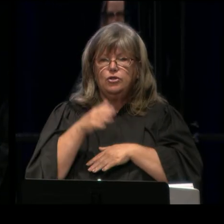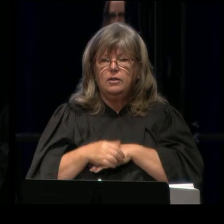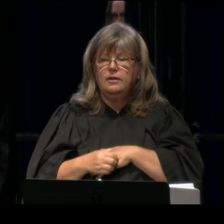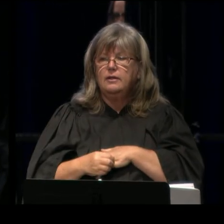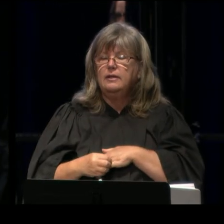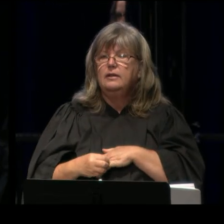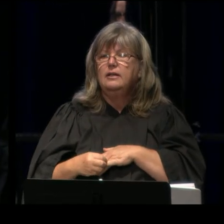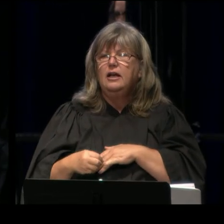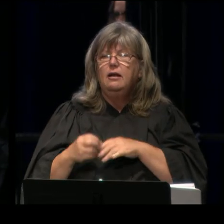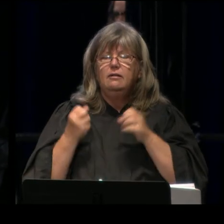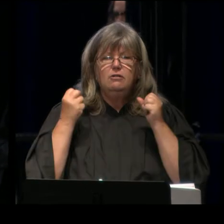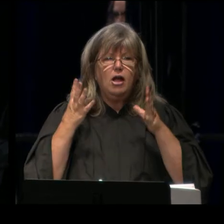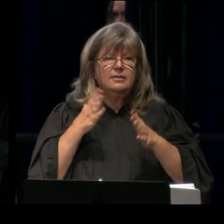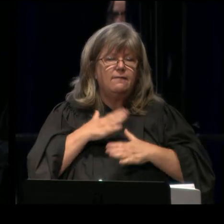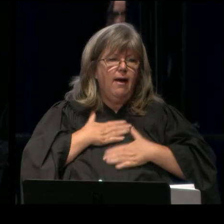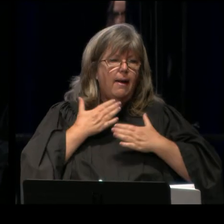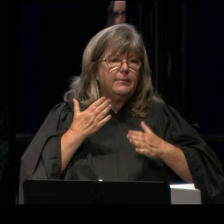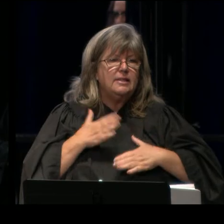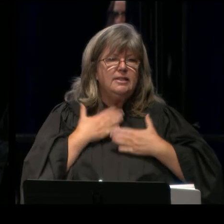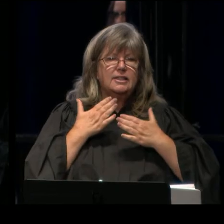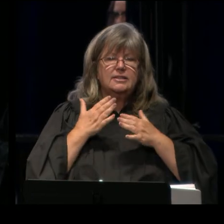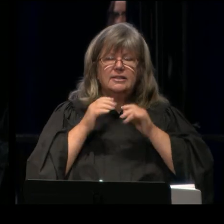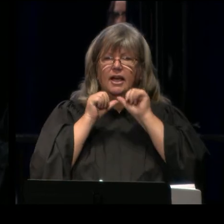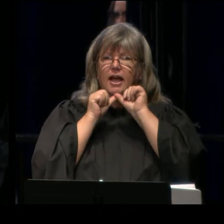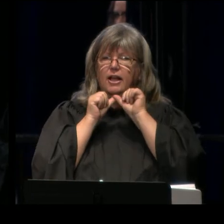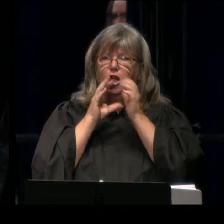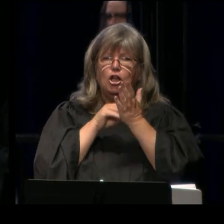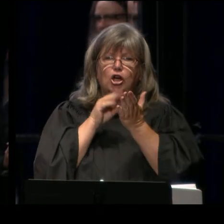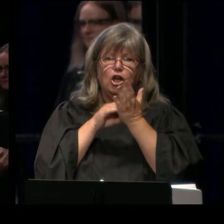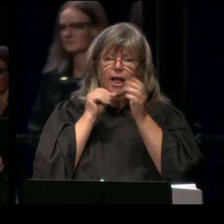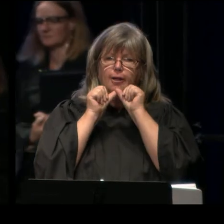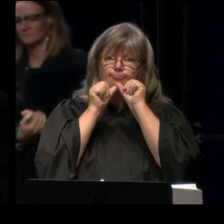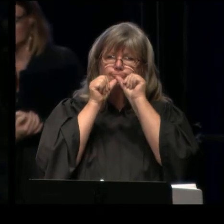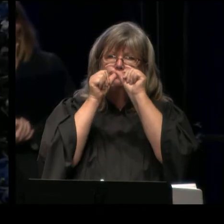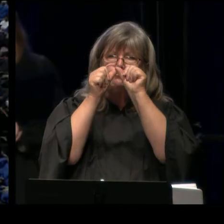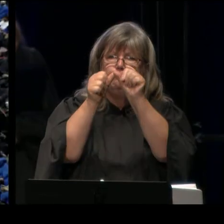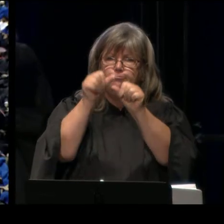with happiness and lifelong learning. Thank you.